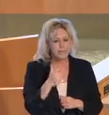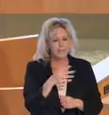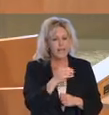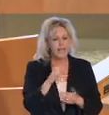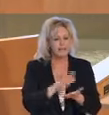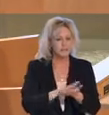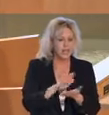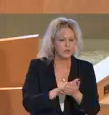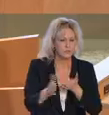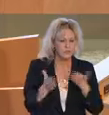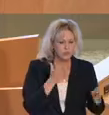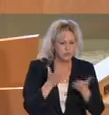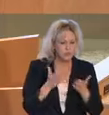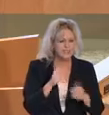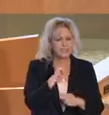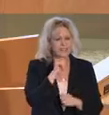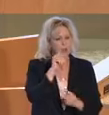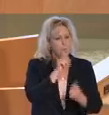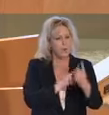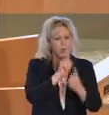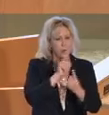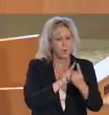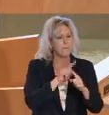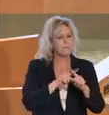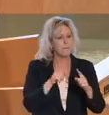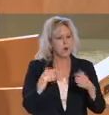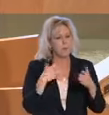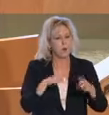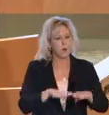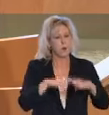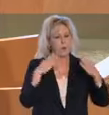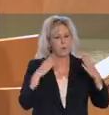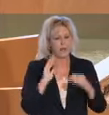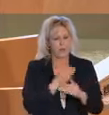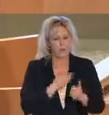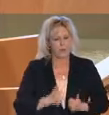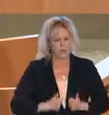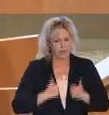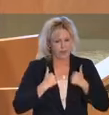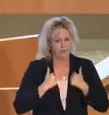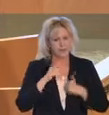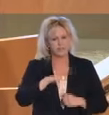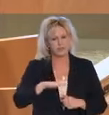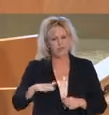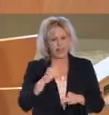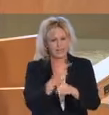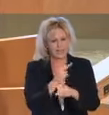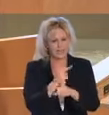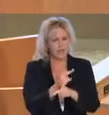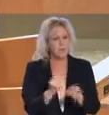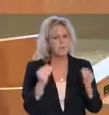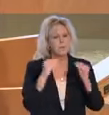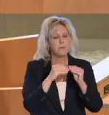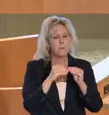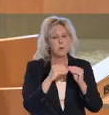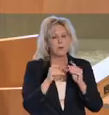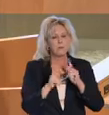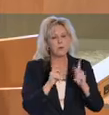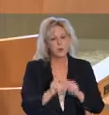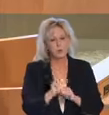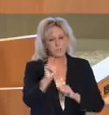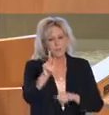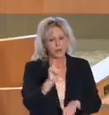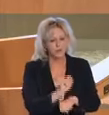not a one-on-one interface, but we really need to open up our lives. Childcare, as we open up more of the economy, people have to go back to